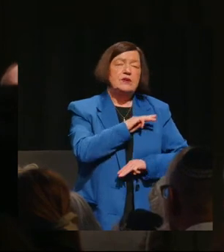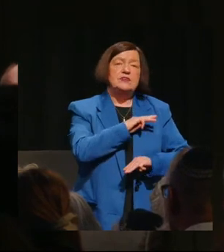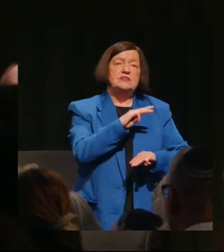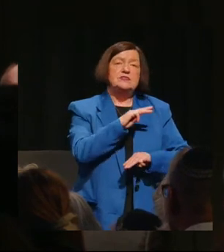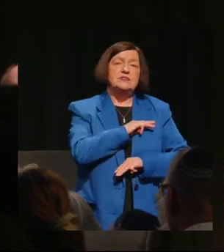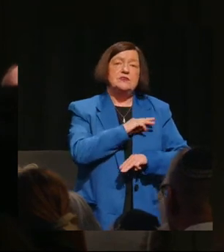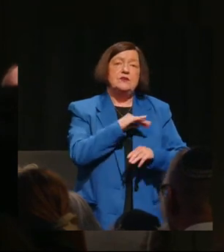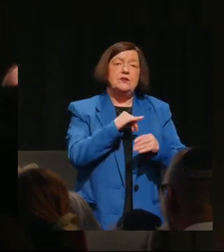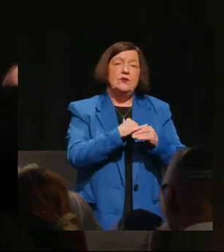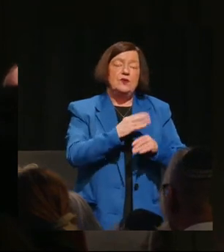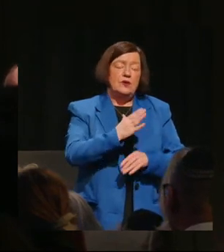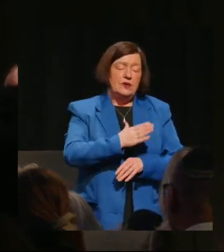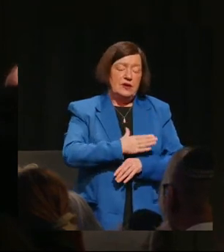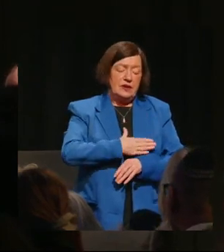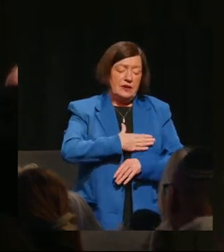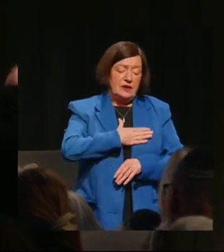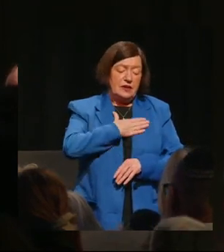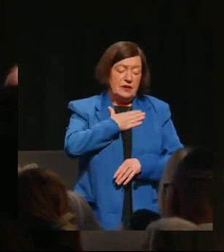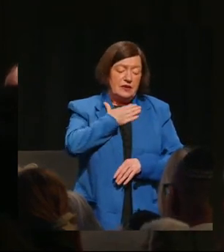rachamim